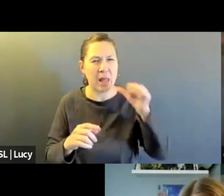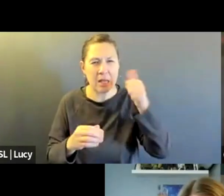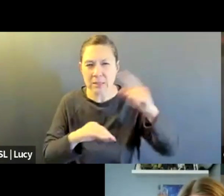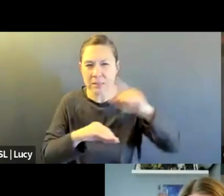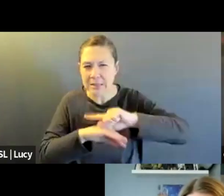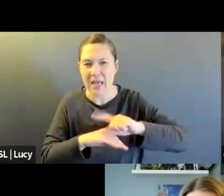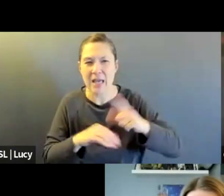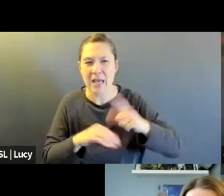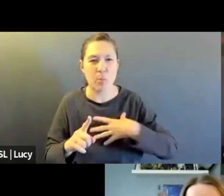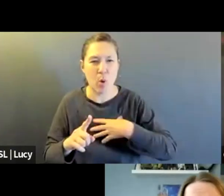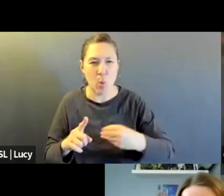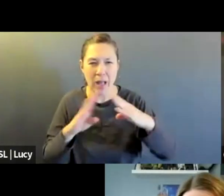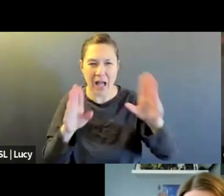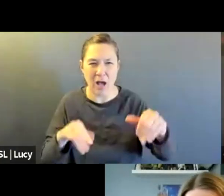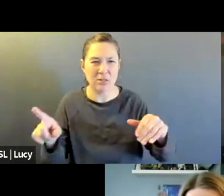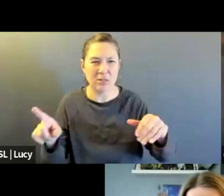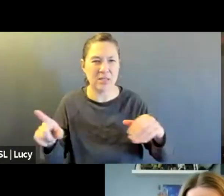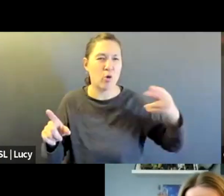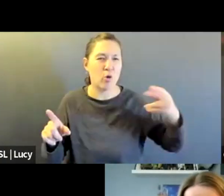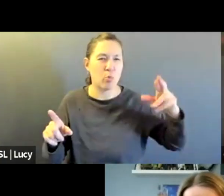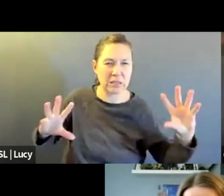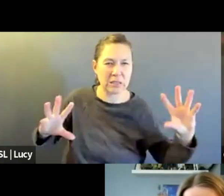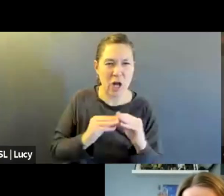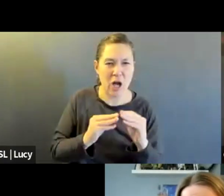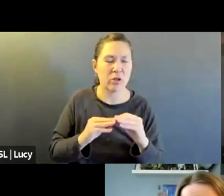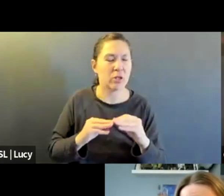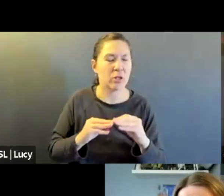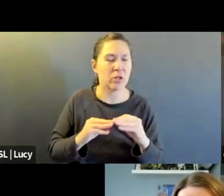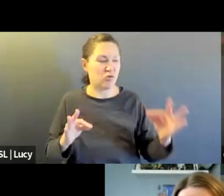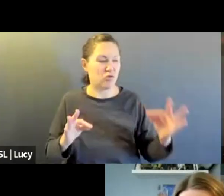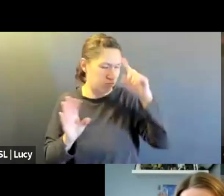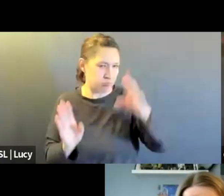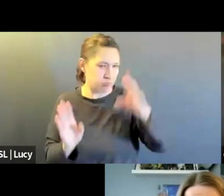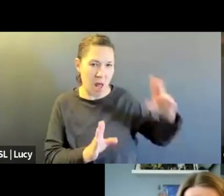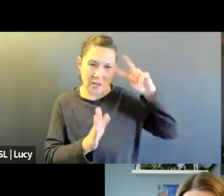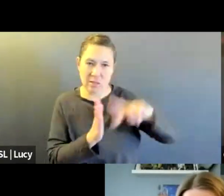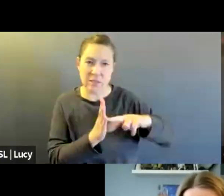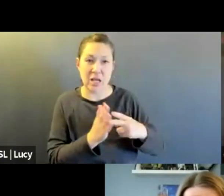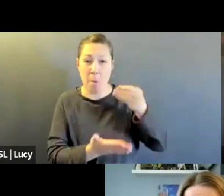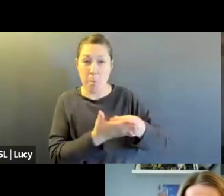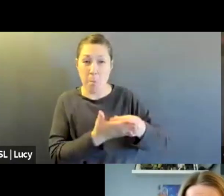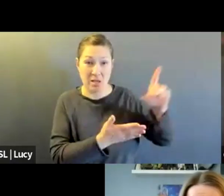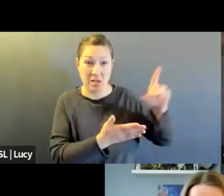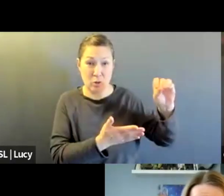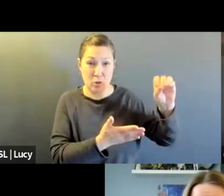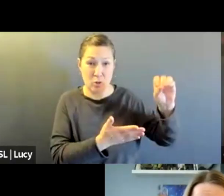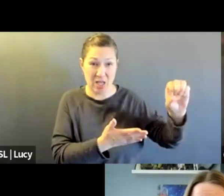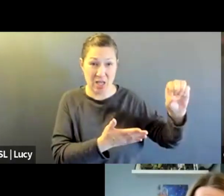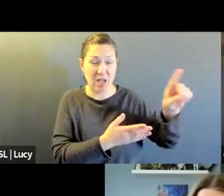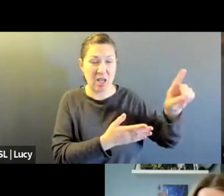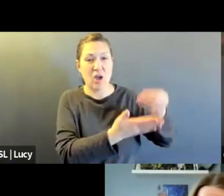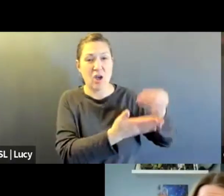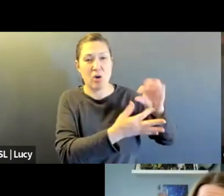he also announced his immediate intention to transfer funds from the Department of Ed related